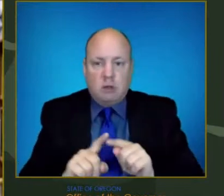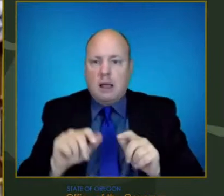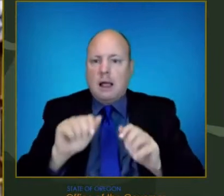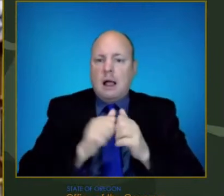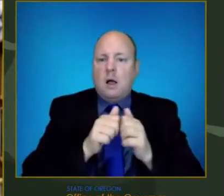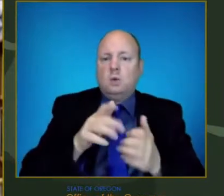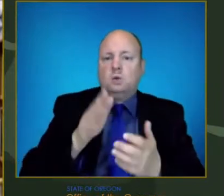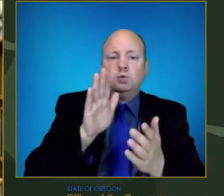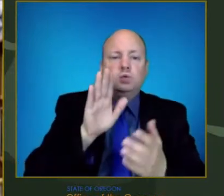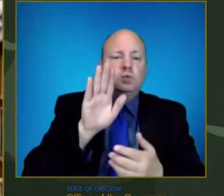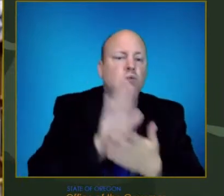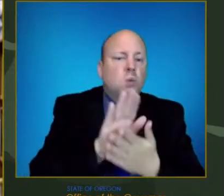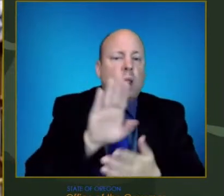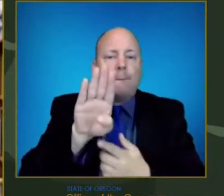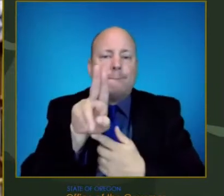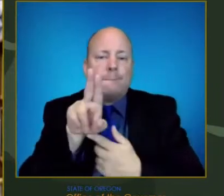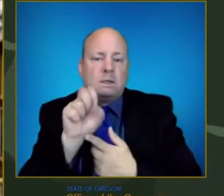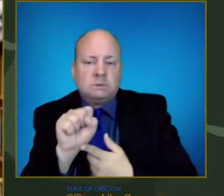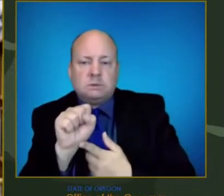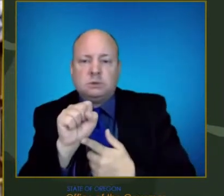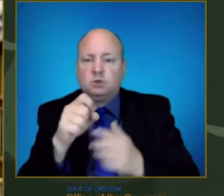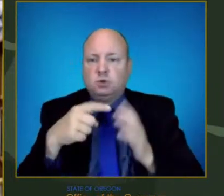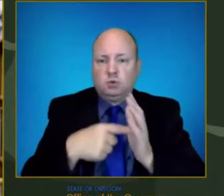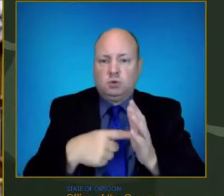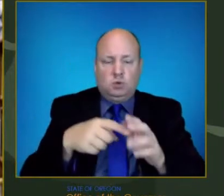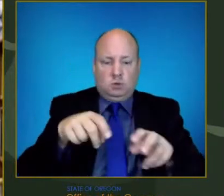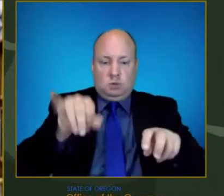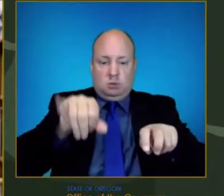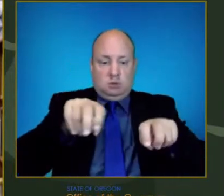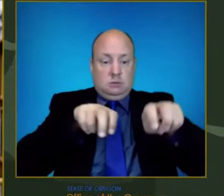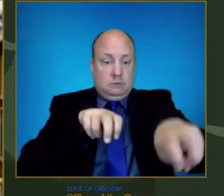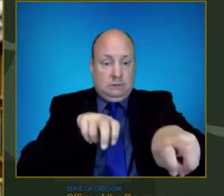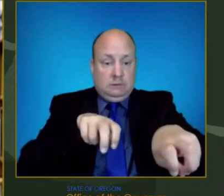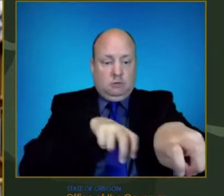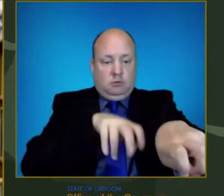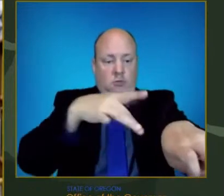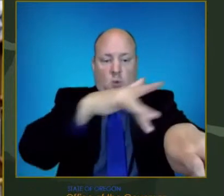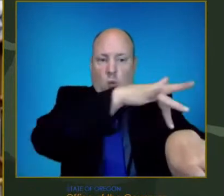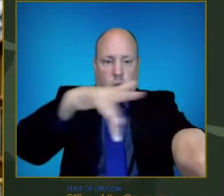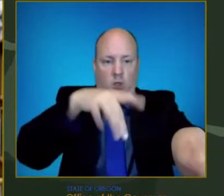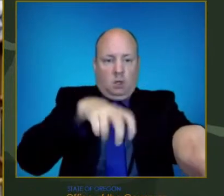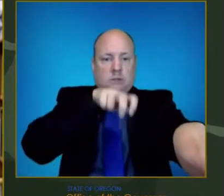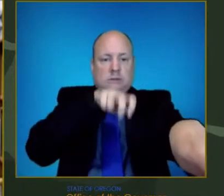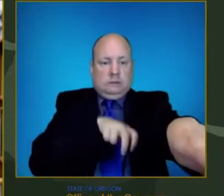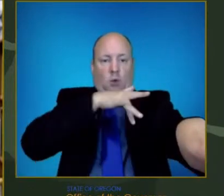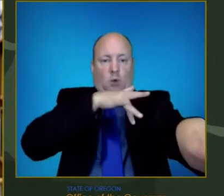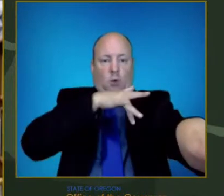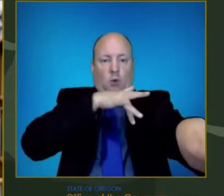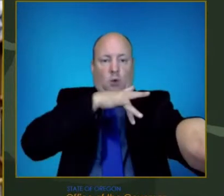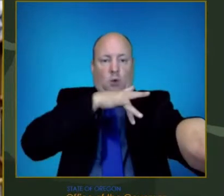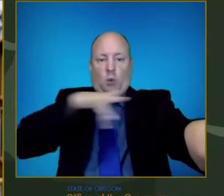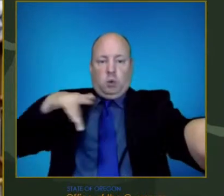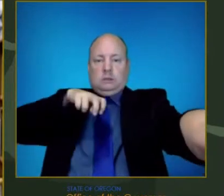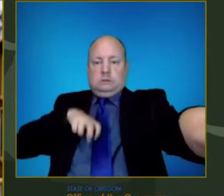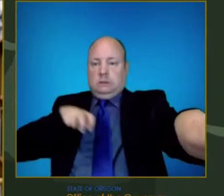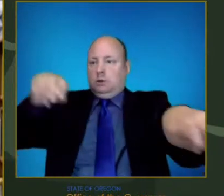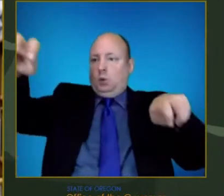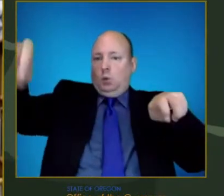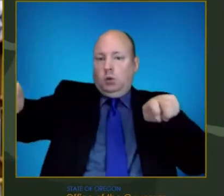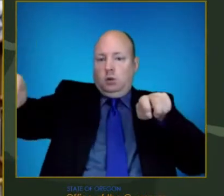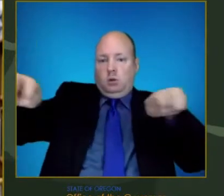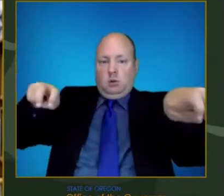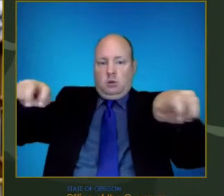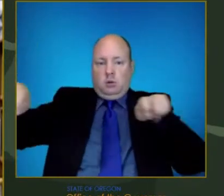like the cafeterias, like the carpet time that schools hold, so that they always know who's in close contact and they don't end